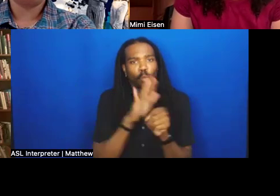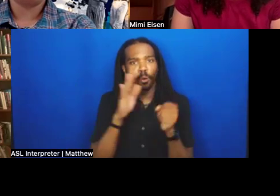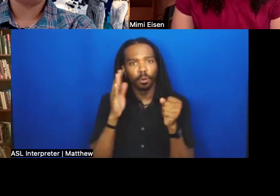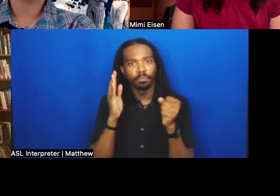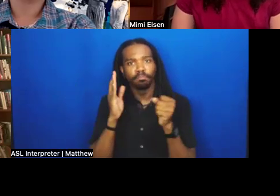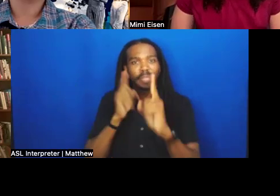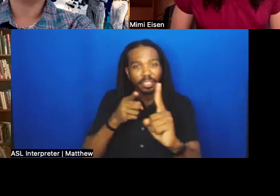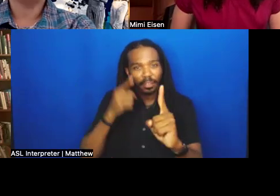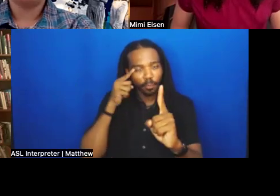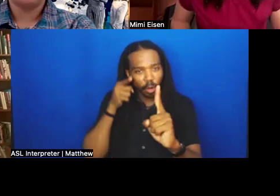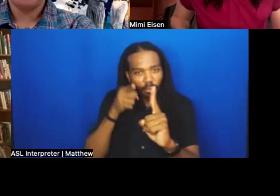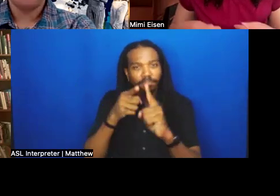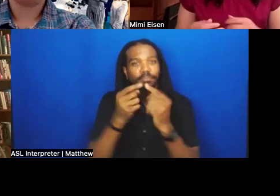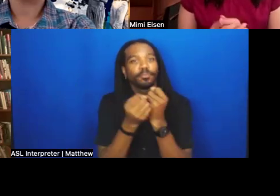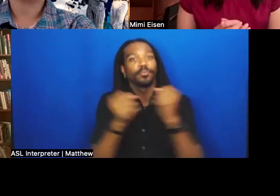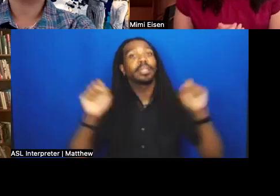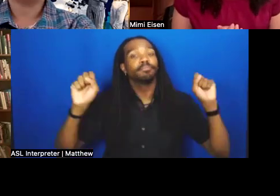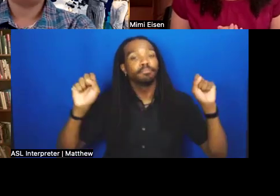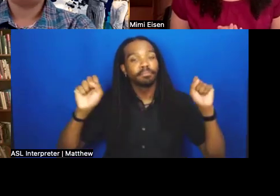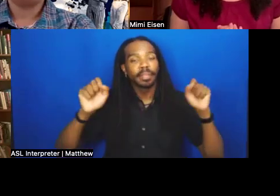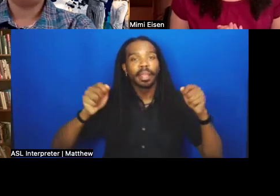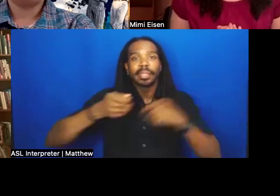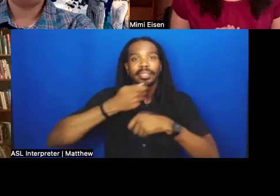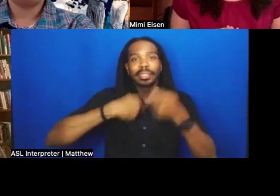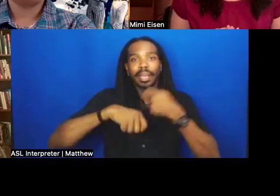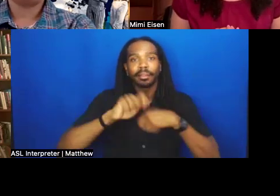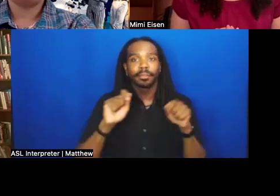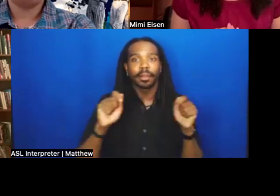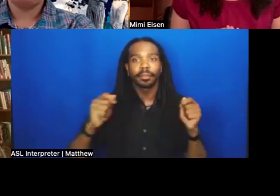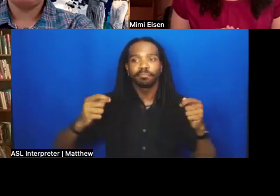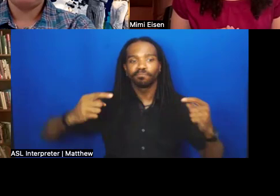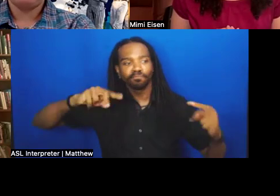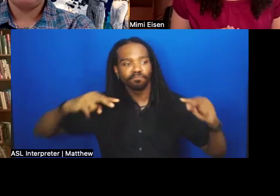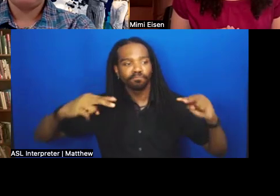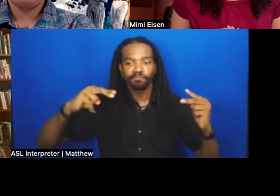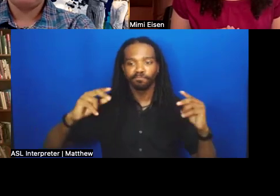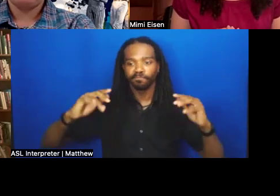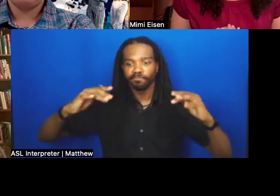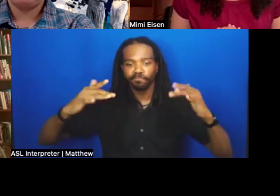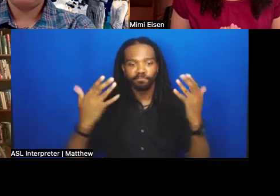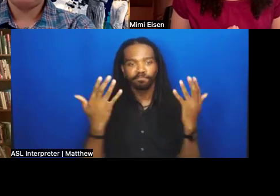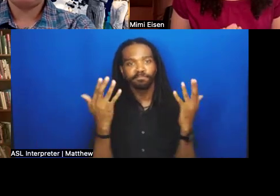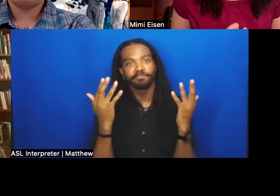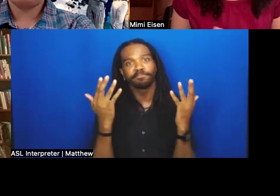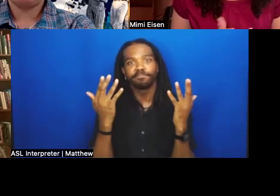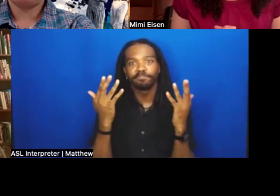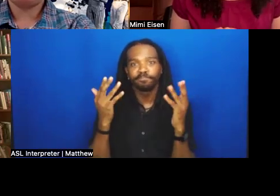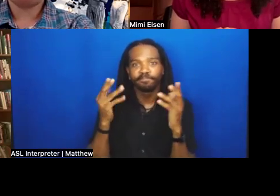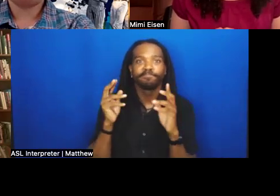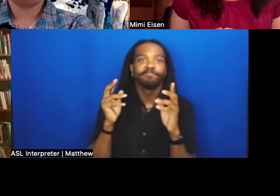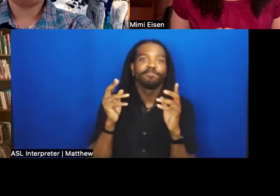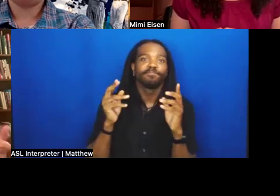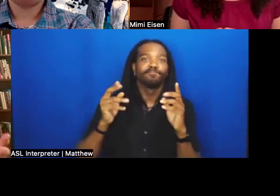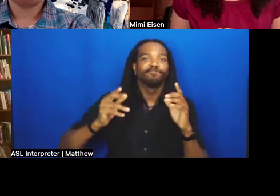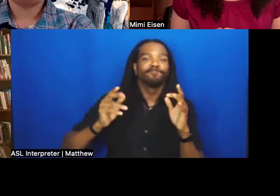rather than a highly contested event. And I want to highlight a couple of voices